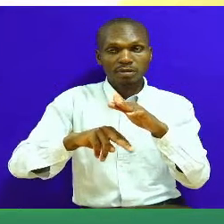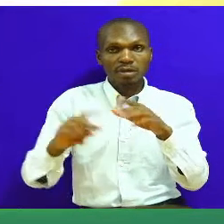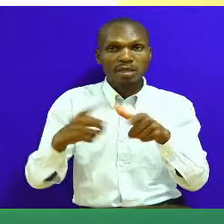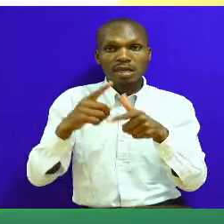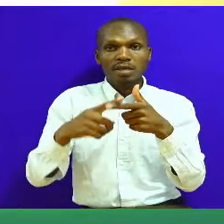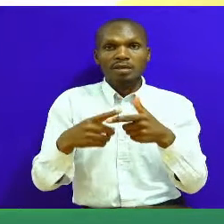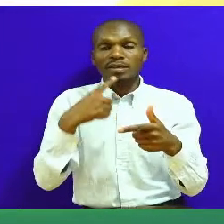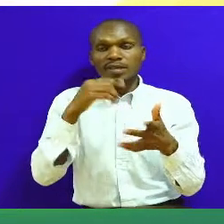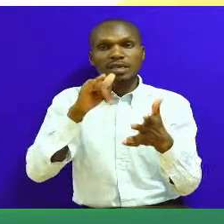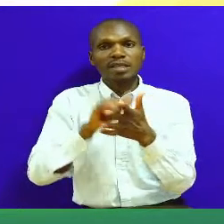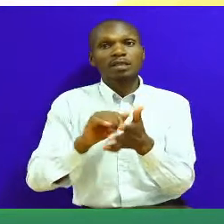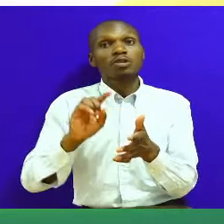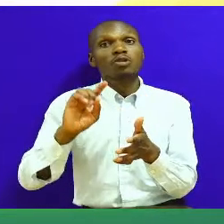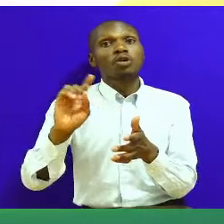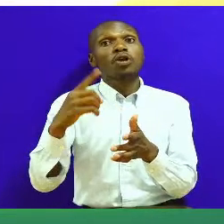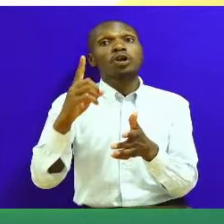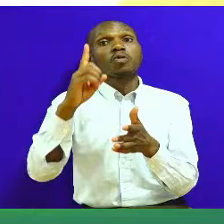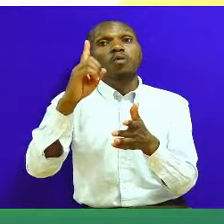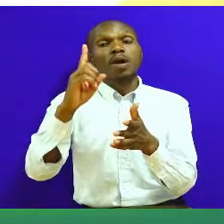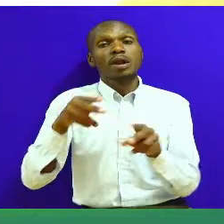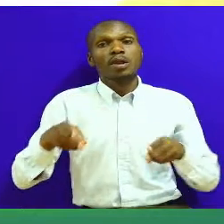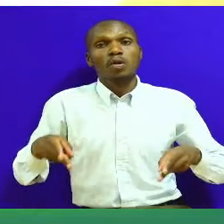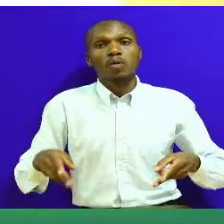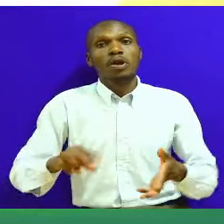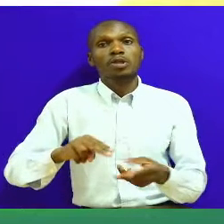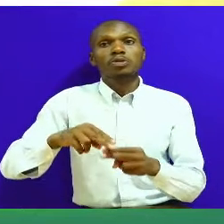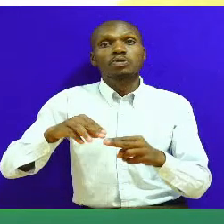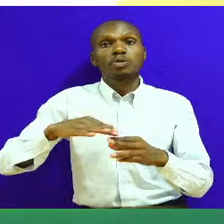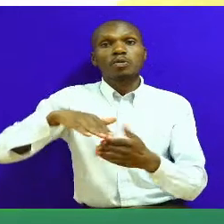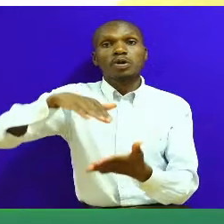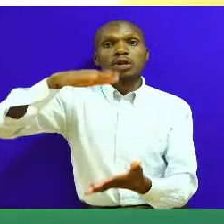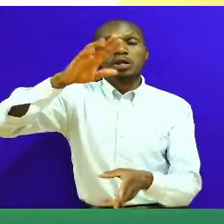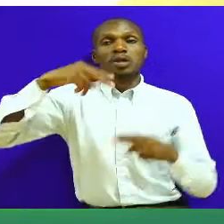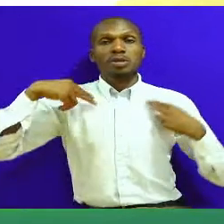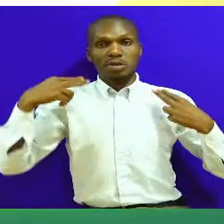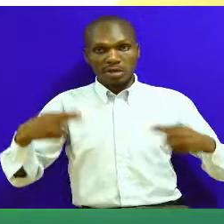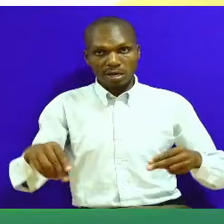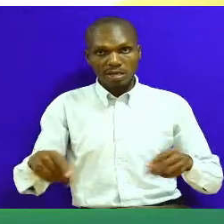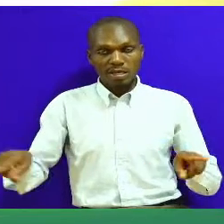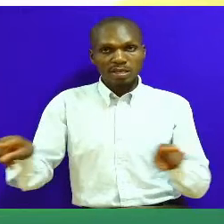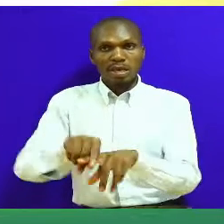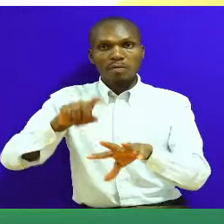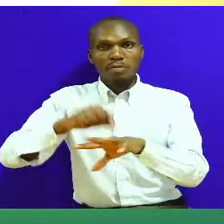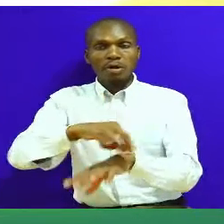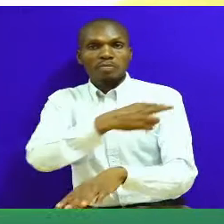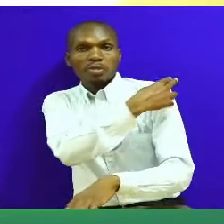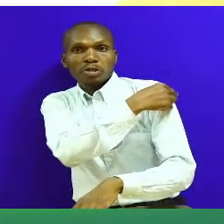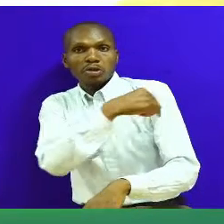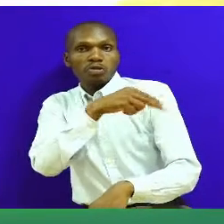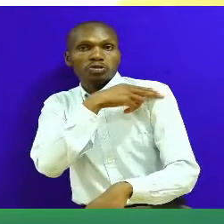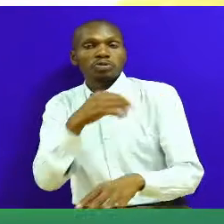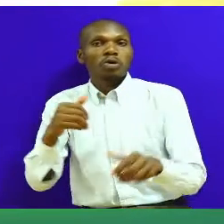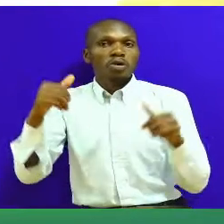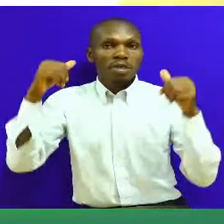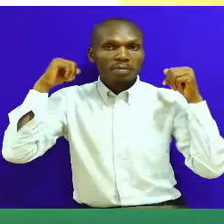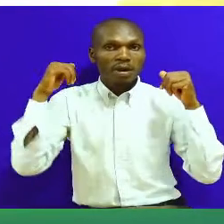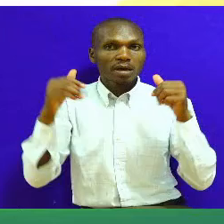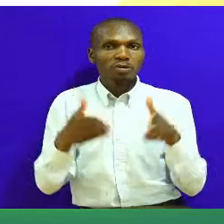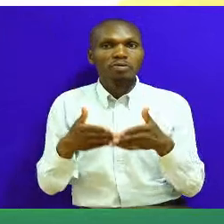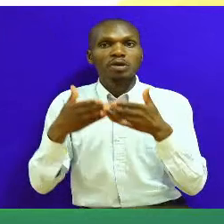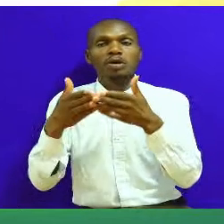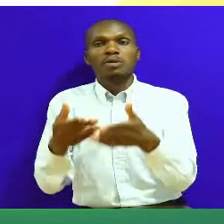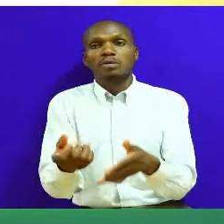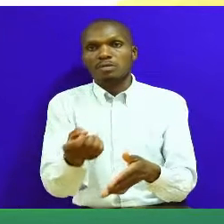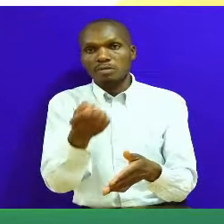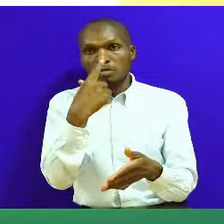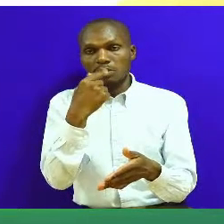nigata virubu na inerenchire moyo wakine virengo vyobo chenu ase nsemejo anene nyagetari ya nene ya Nyamira kanyora maliogo asiri